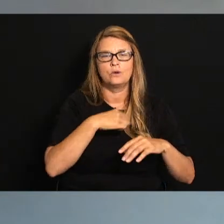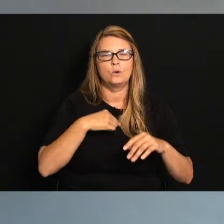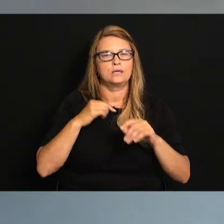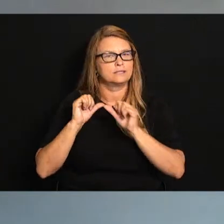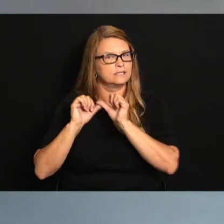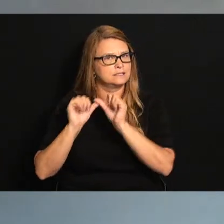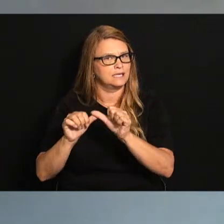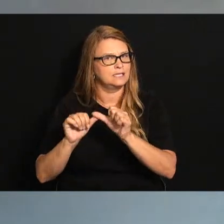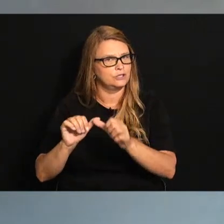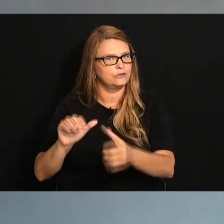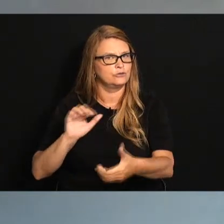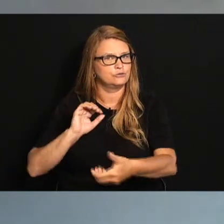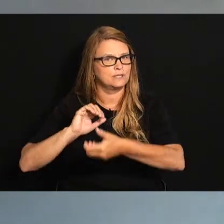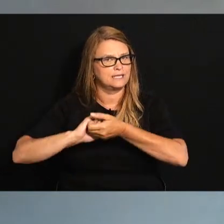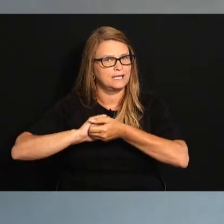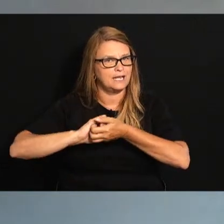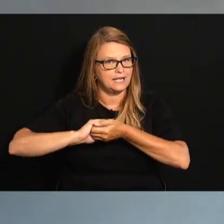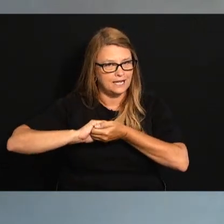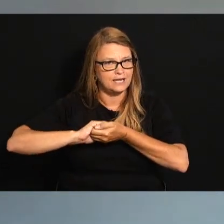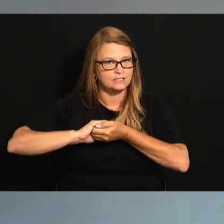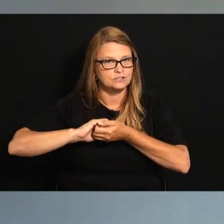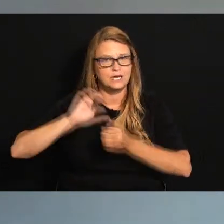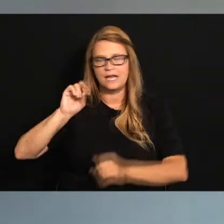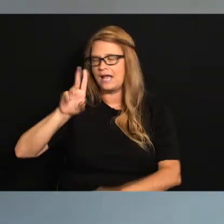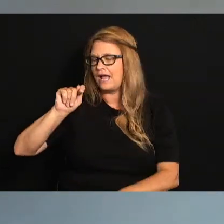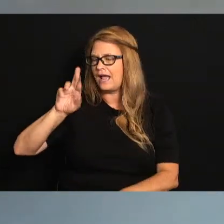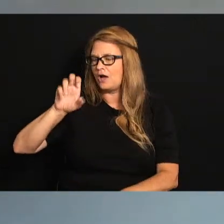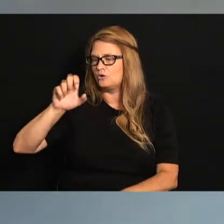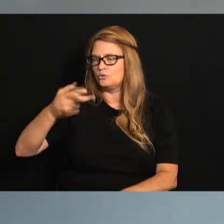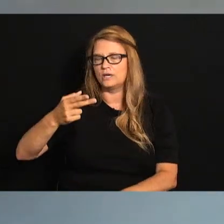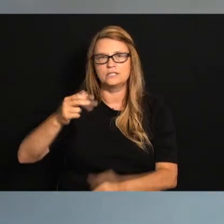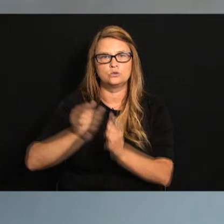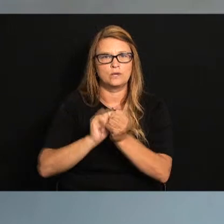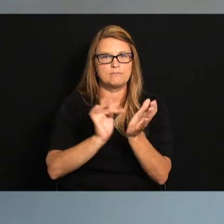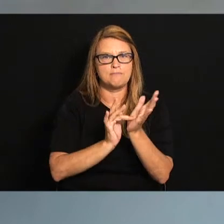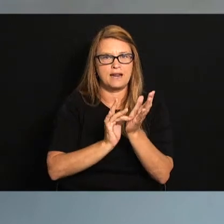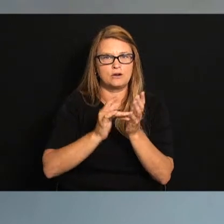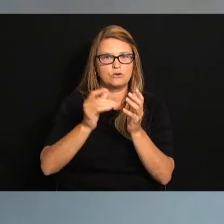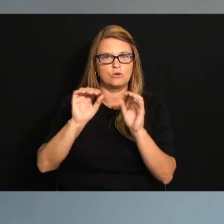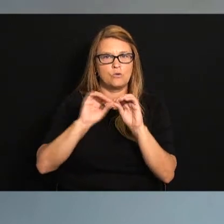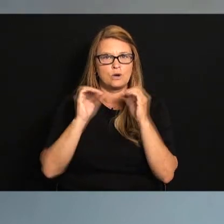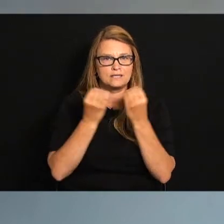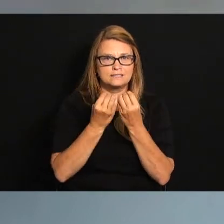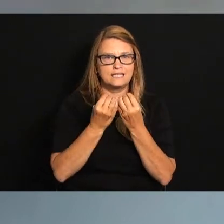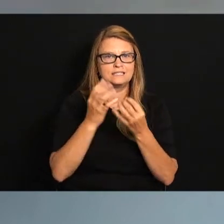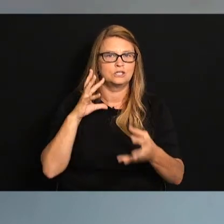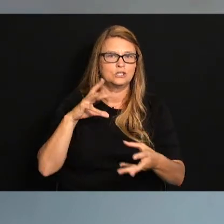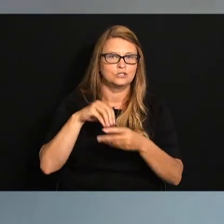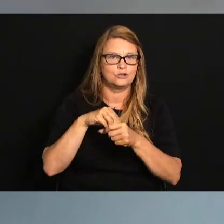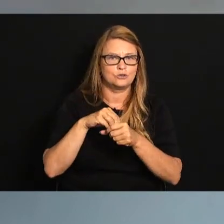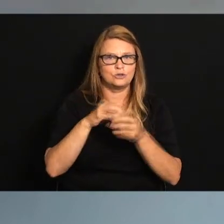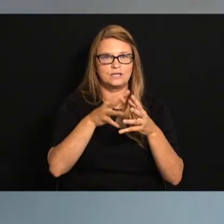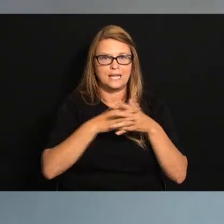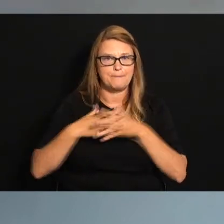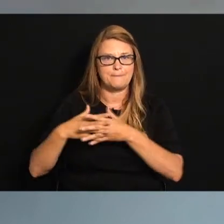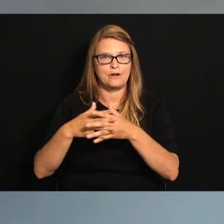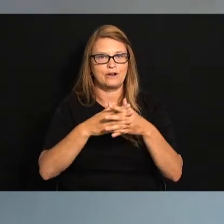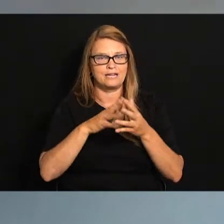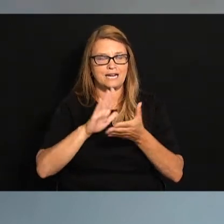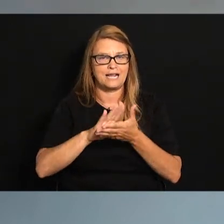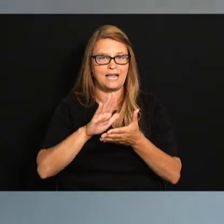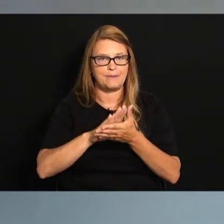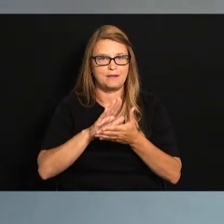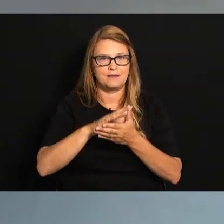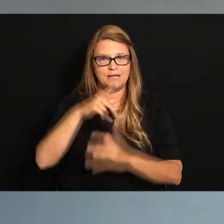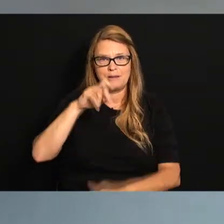to engage outreach with medical organizations, to include the American Academy of Pediatricians,